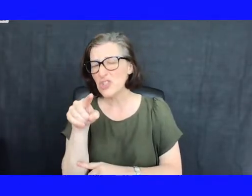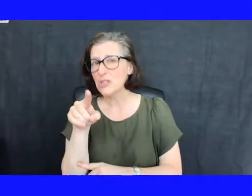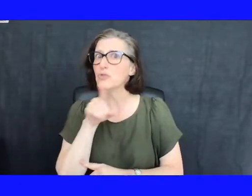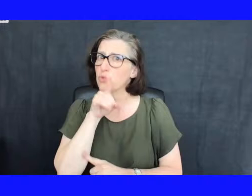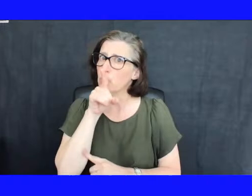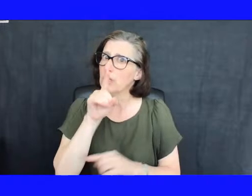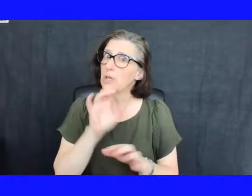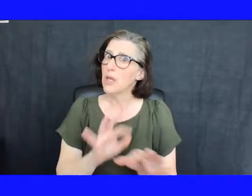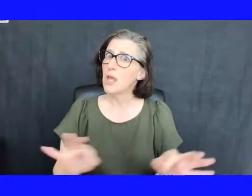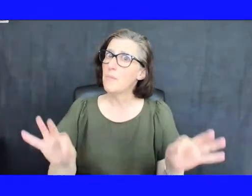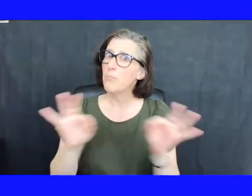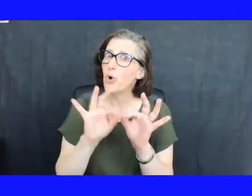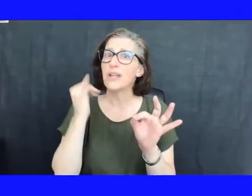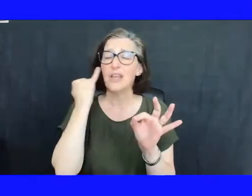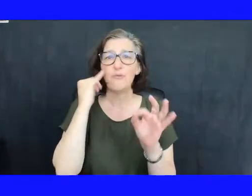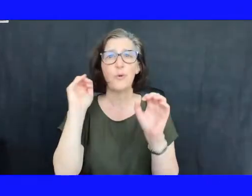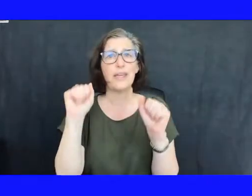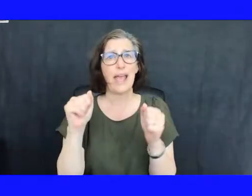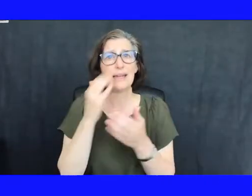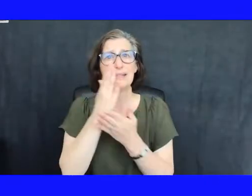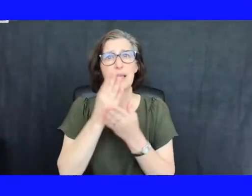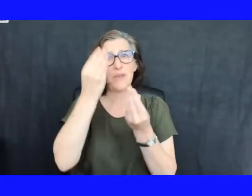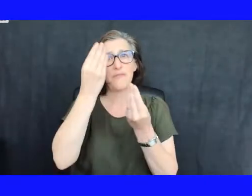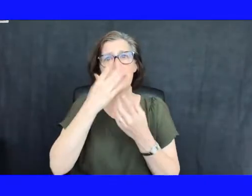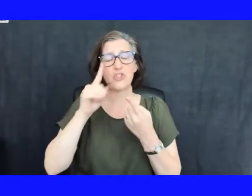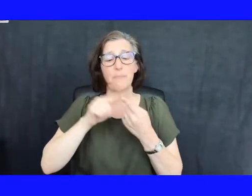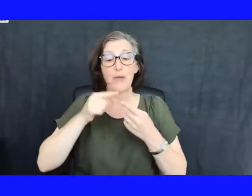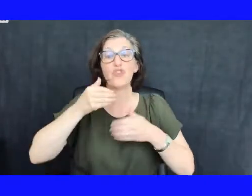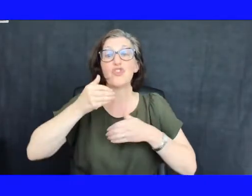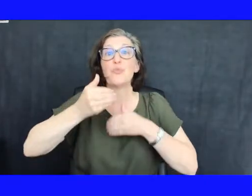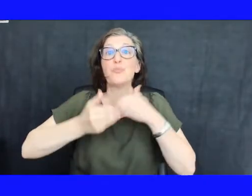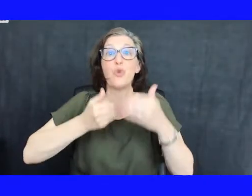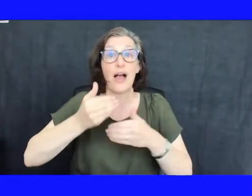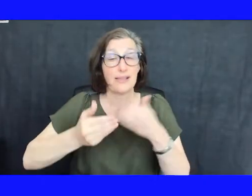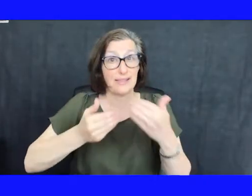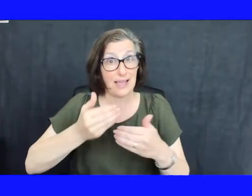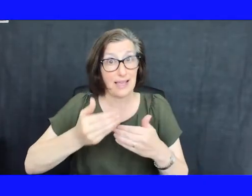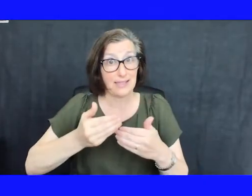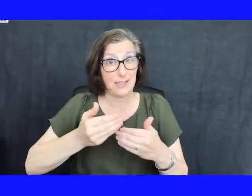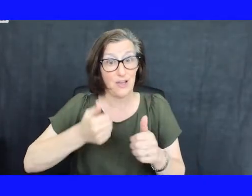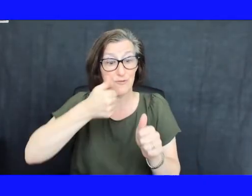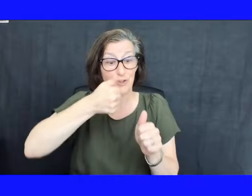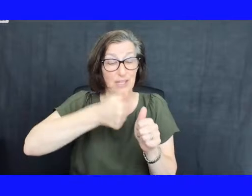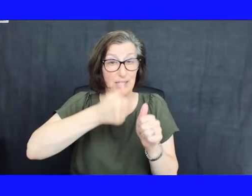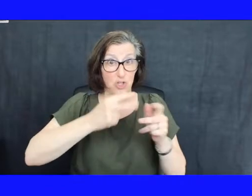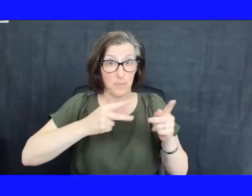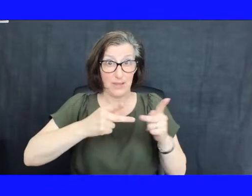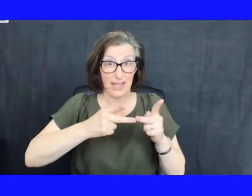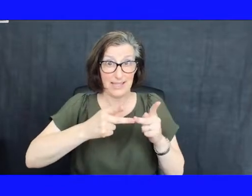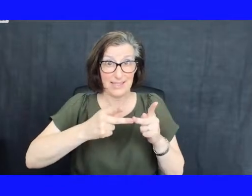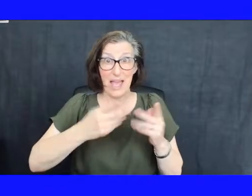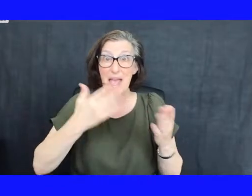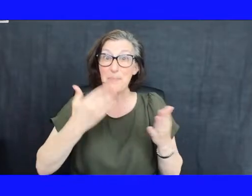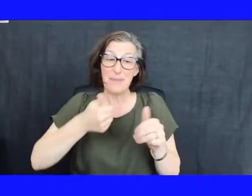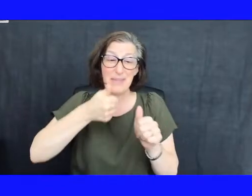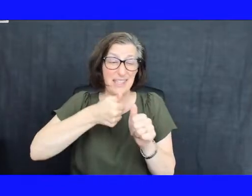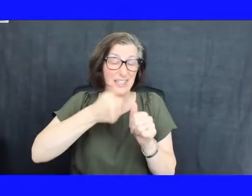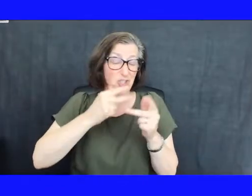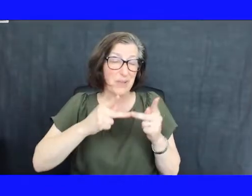you taking the time to get me up to speed, since I'm just a few months into my position here. But yeah, that would be tremendously helpful.